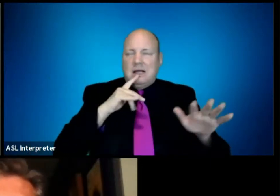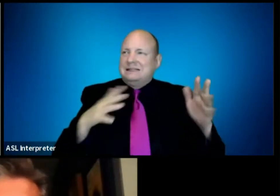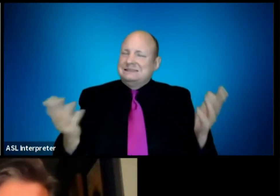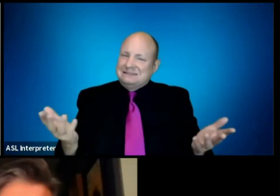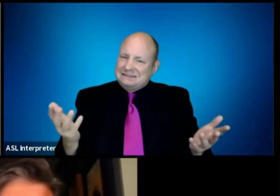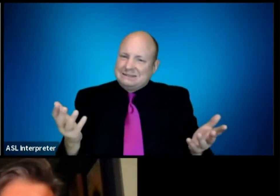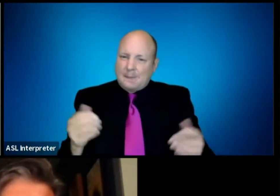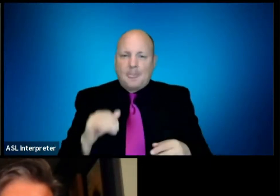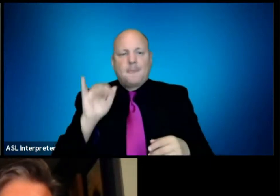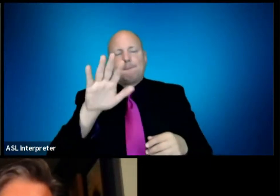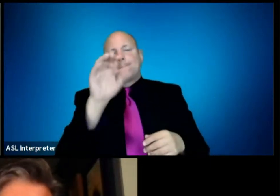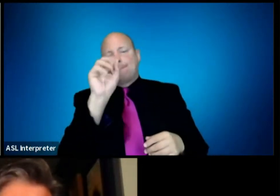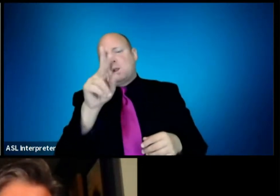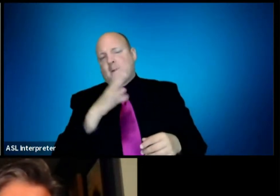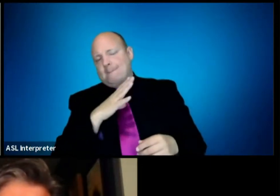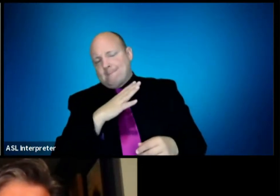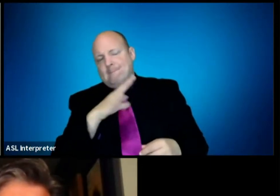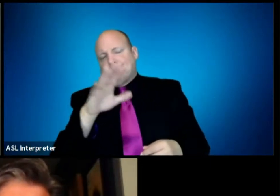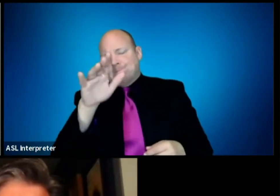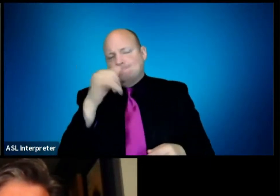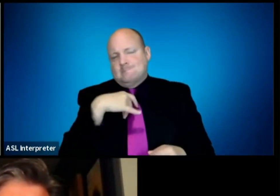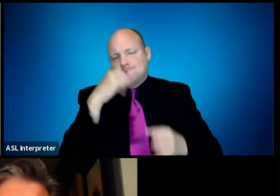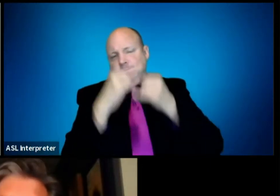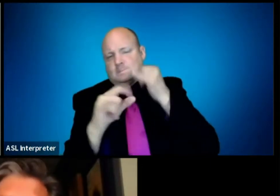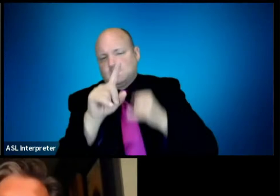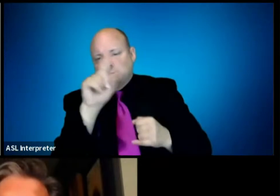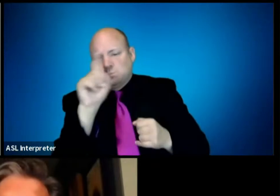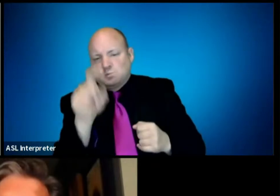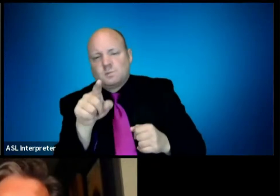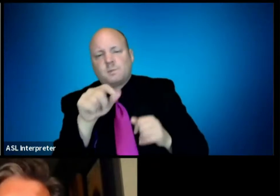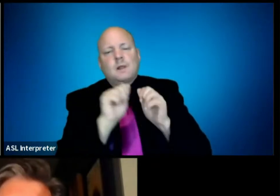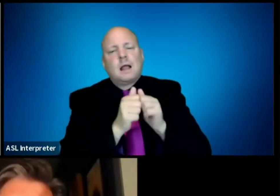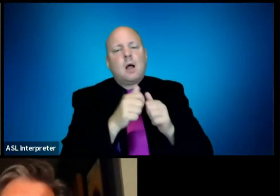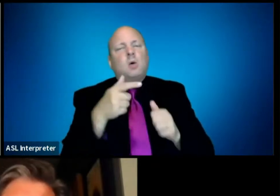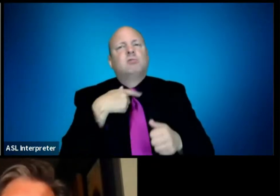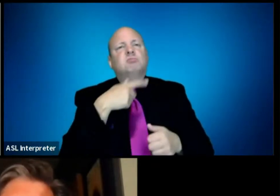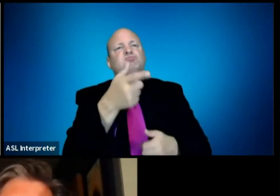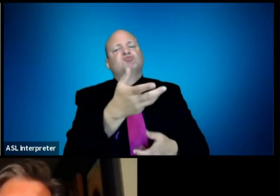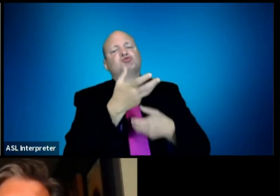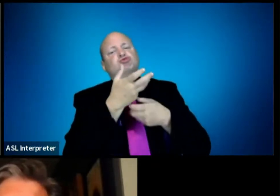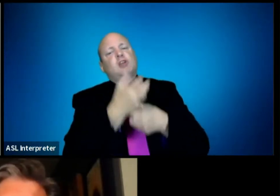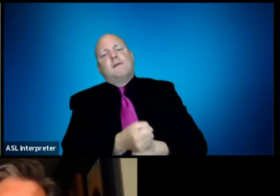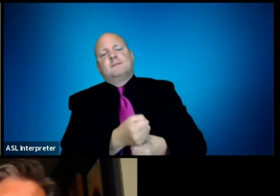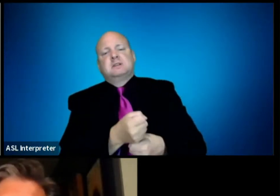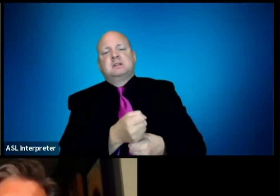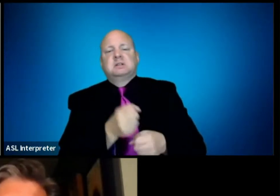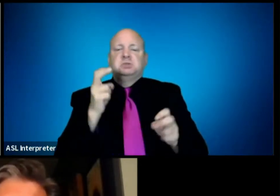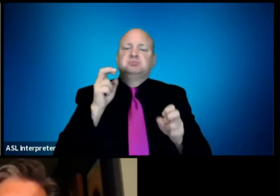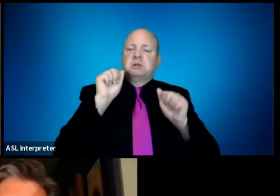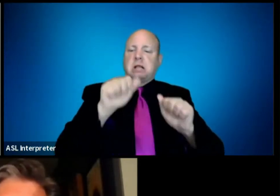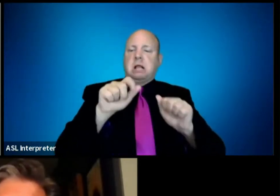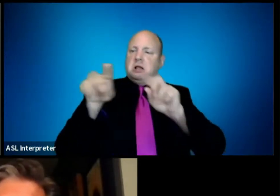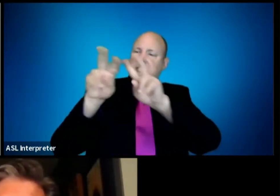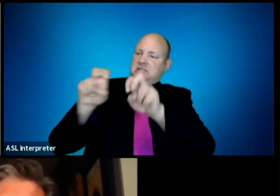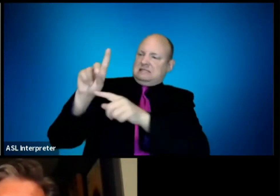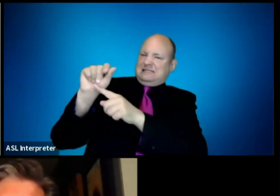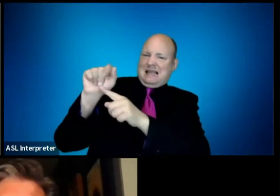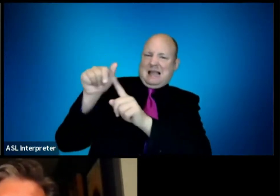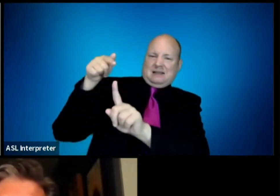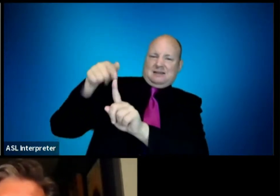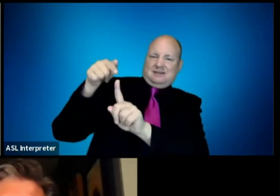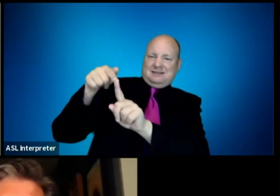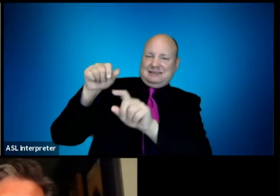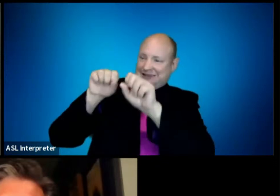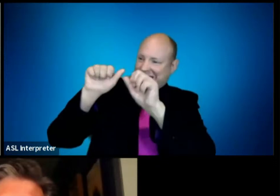So how can you be confident or assess really how these policies or the system is working if you don't